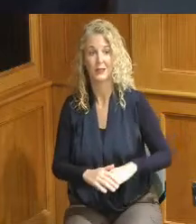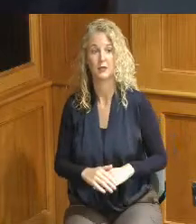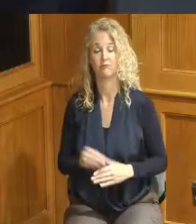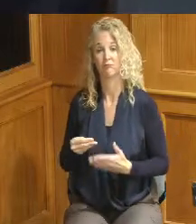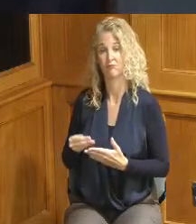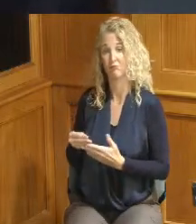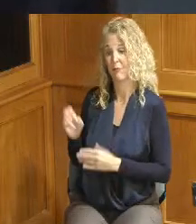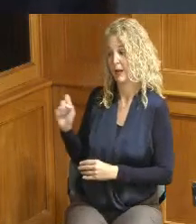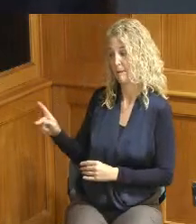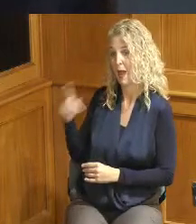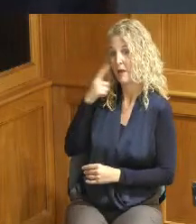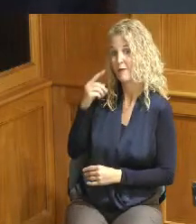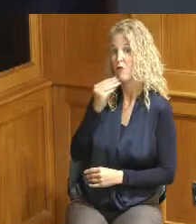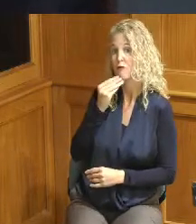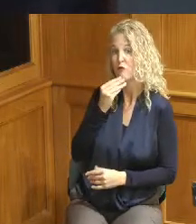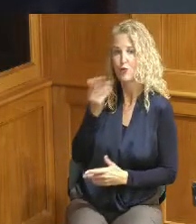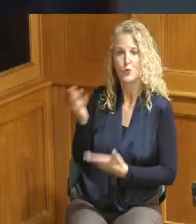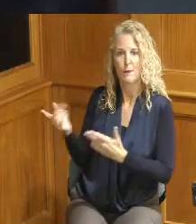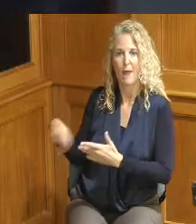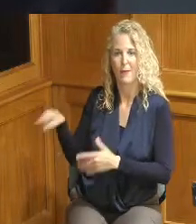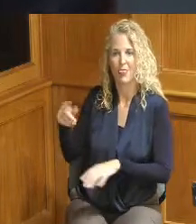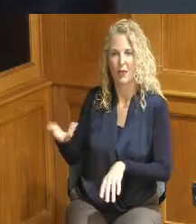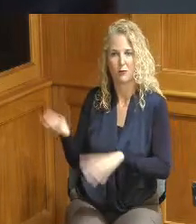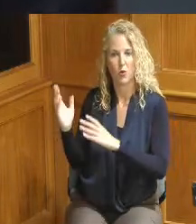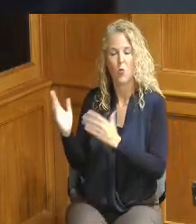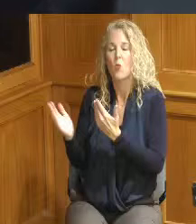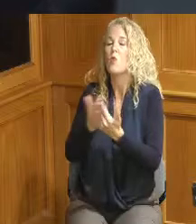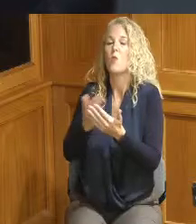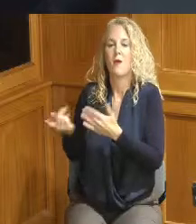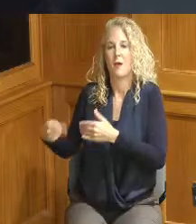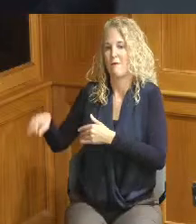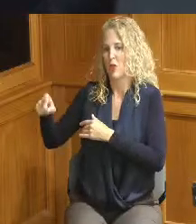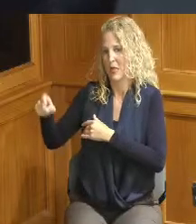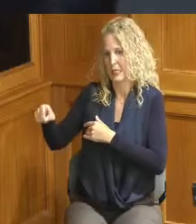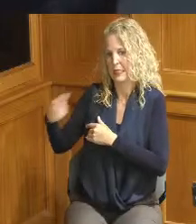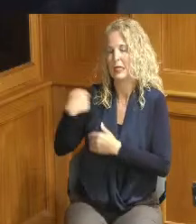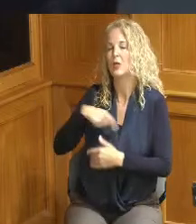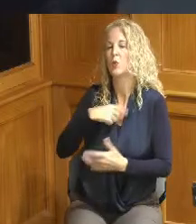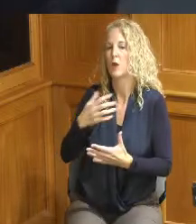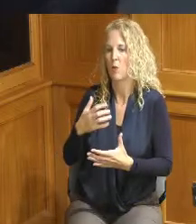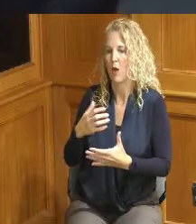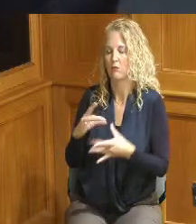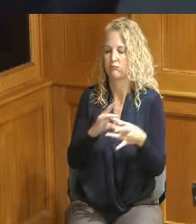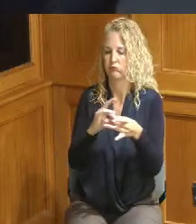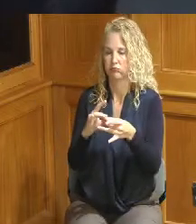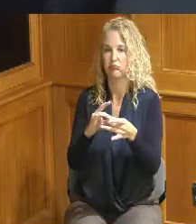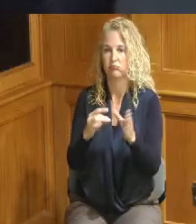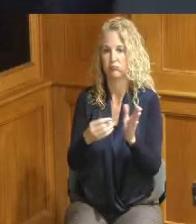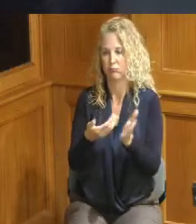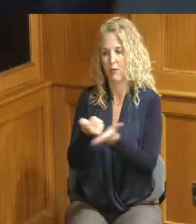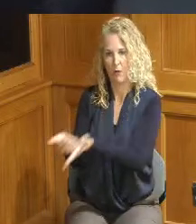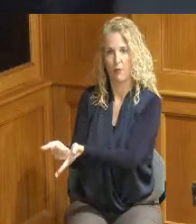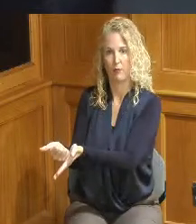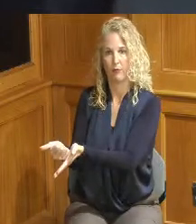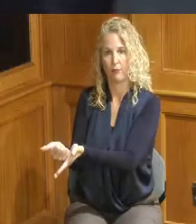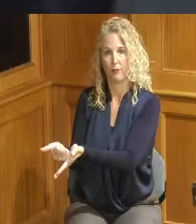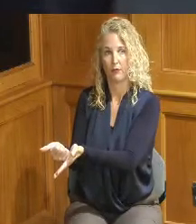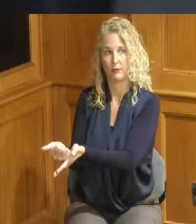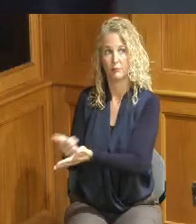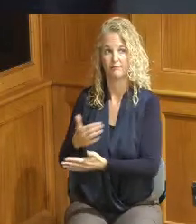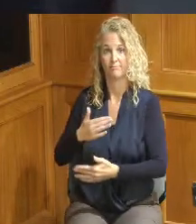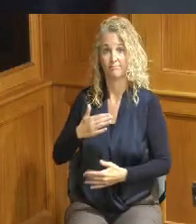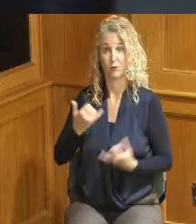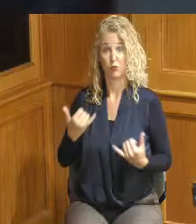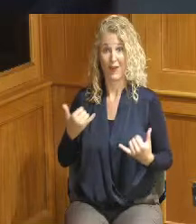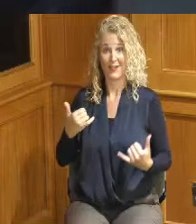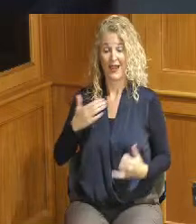them for their groceries they may have had to throw out, anything else that they can link to this event. My feeling is